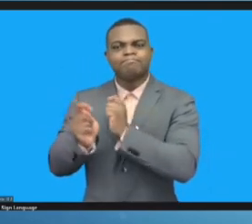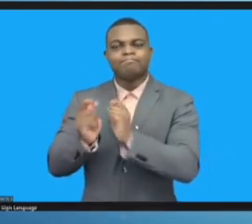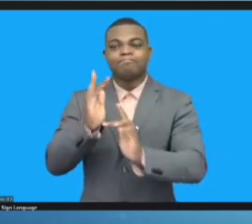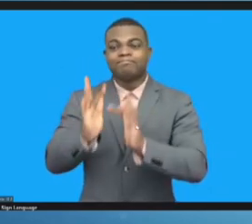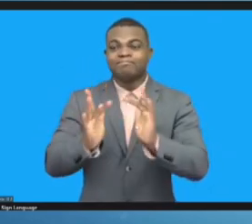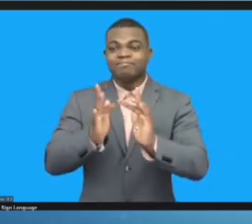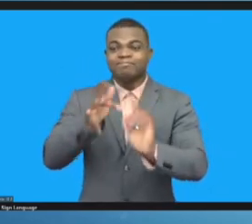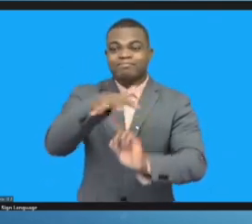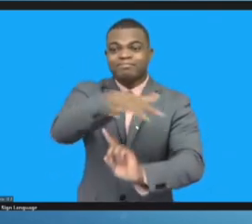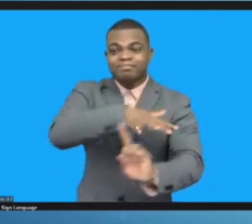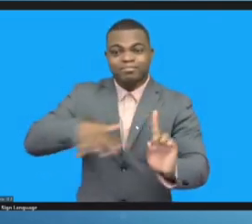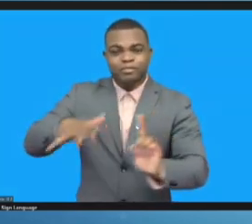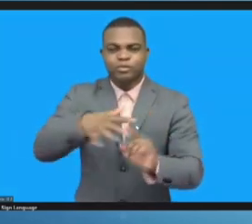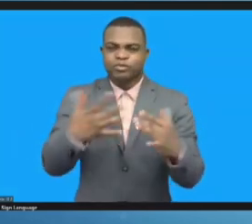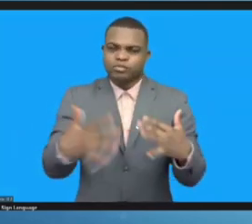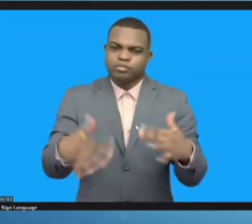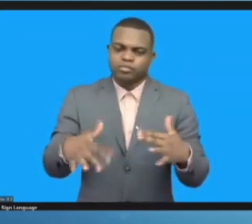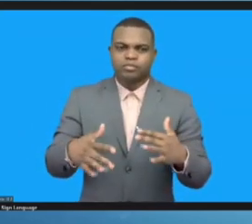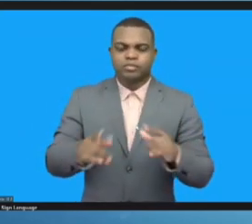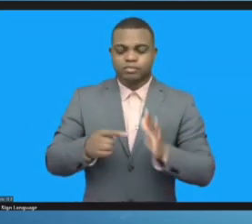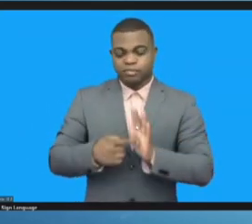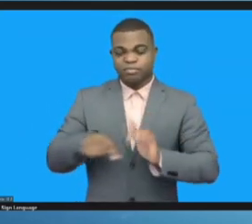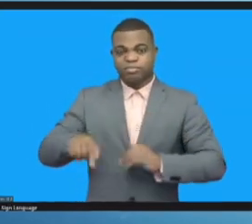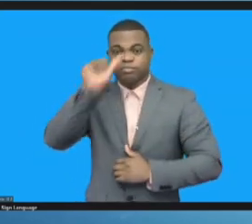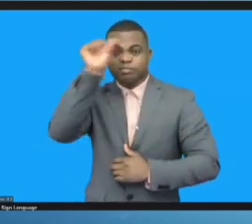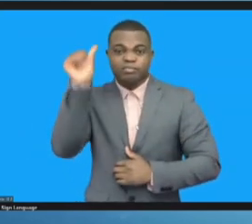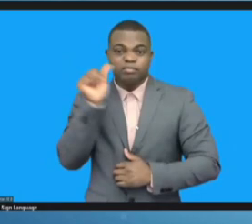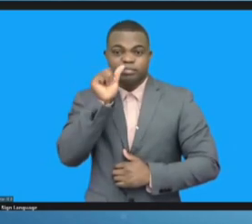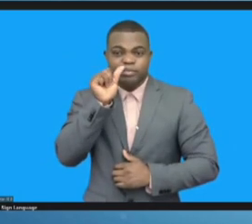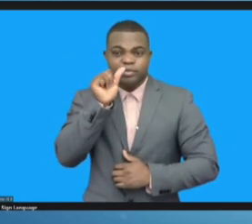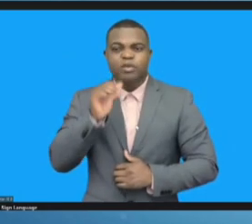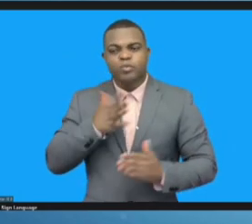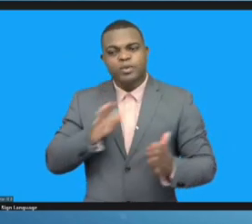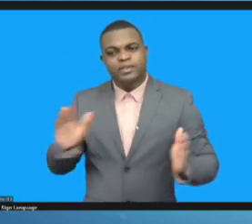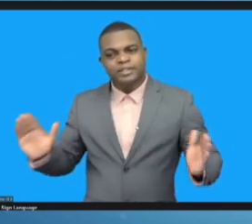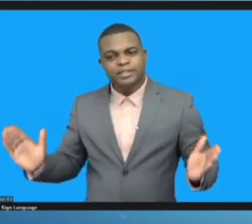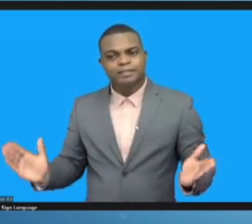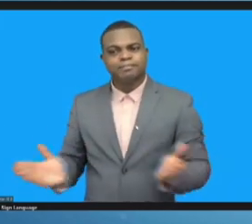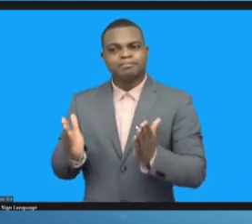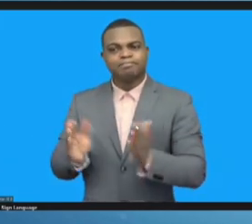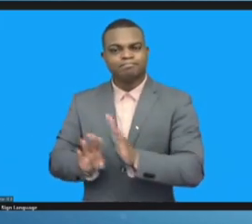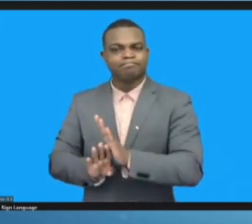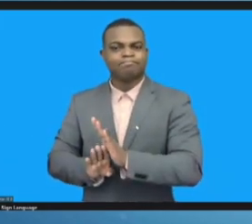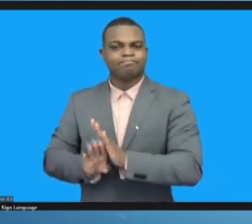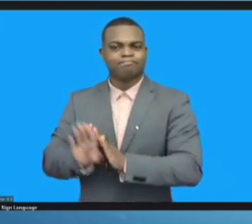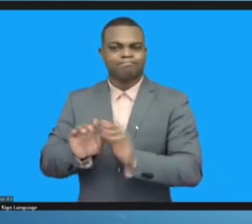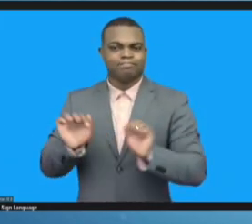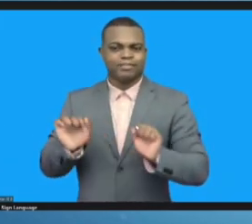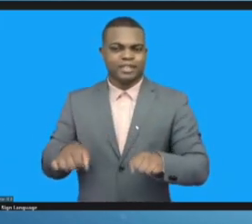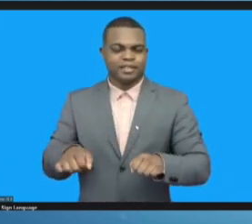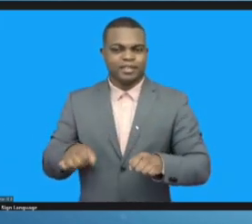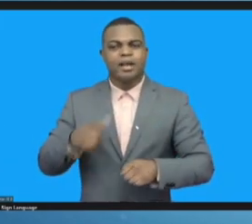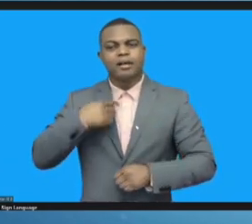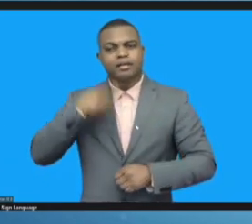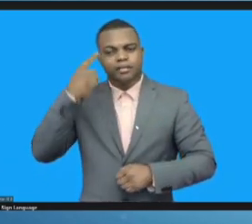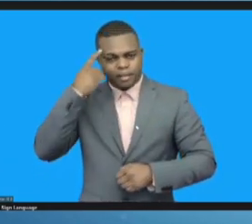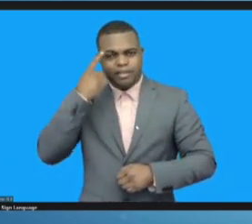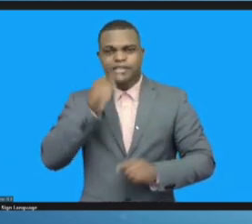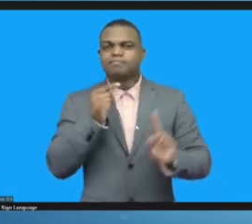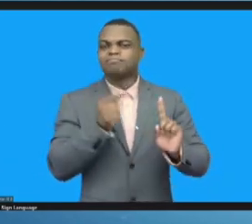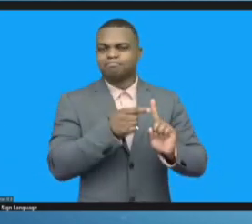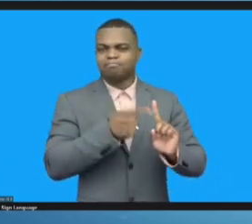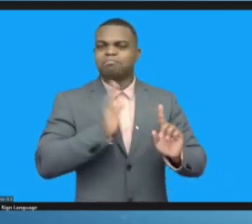huge global gathering to Addis Ababa for days of important deliberations